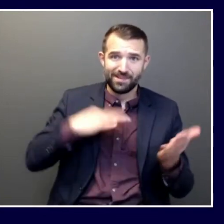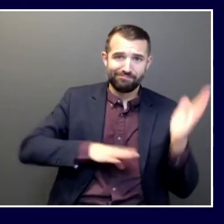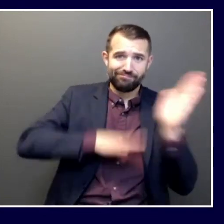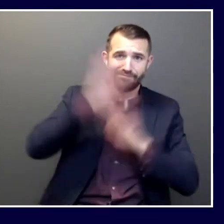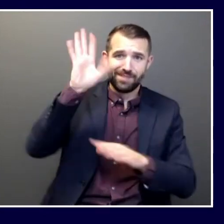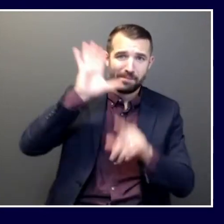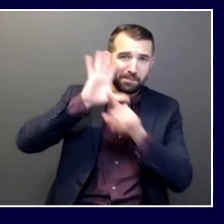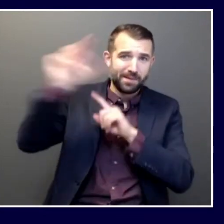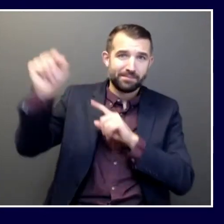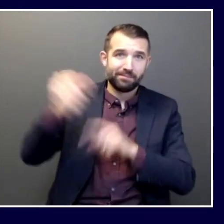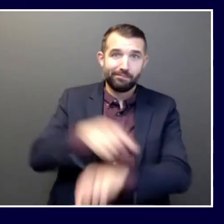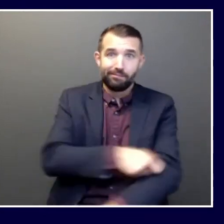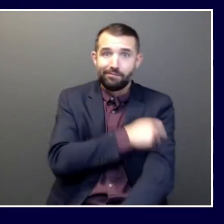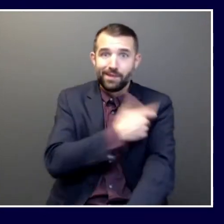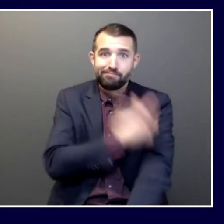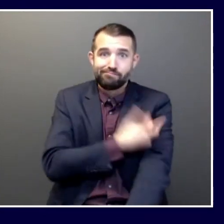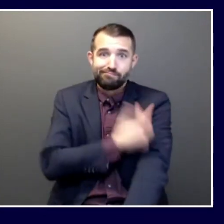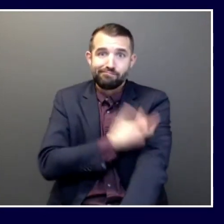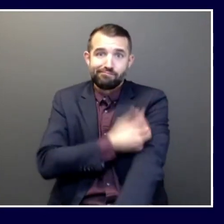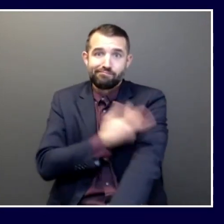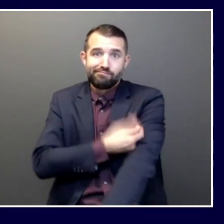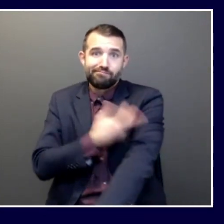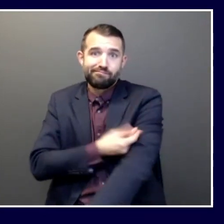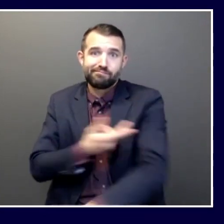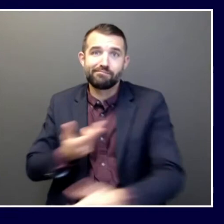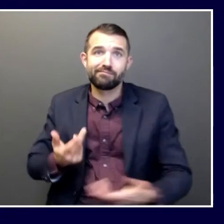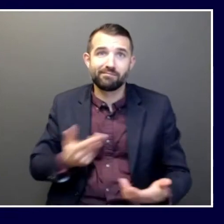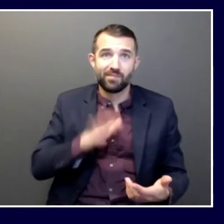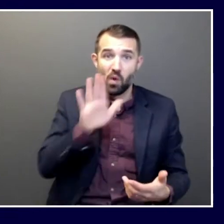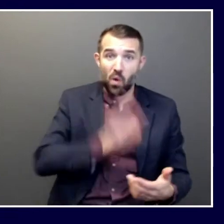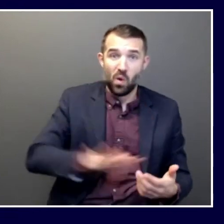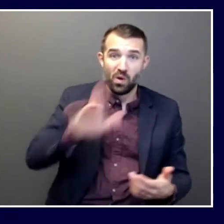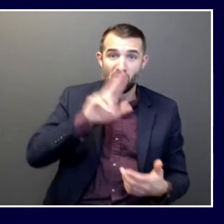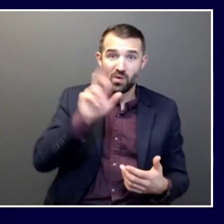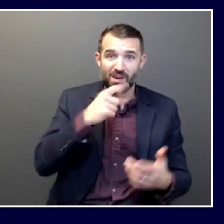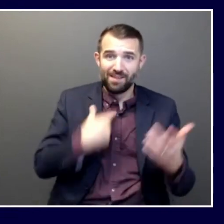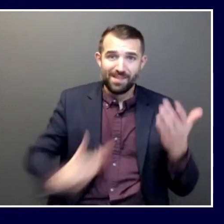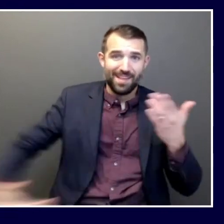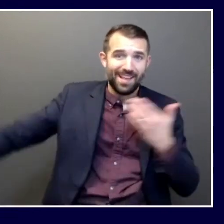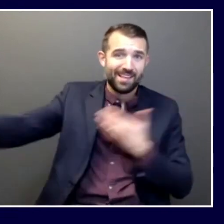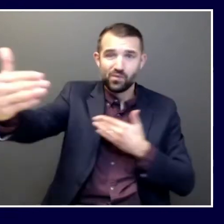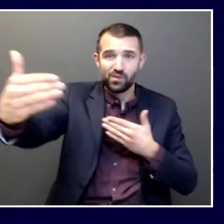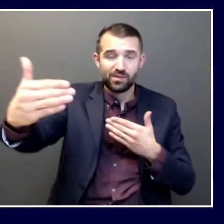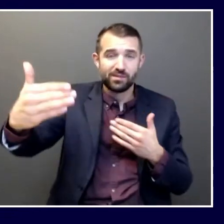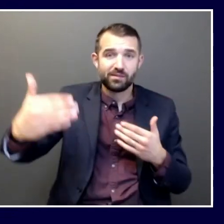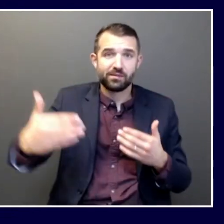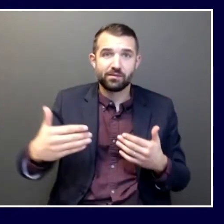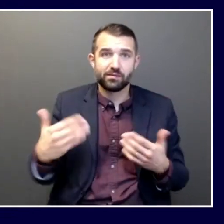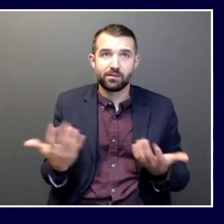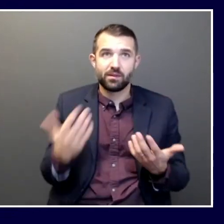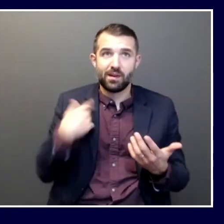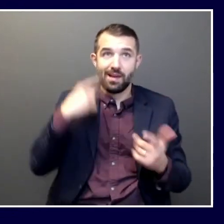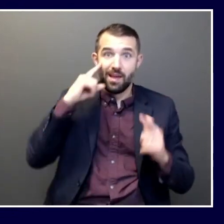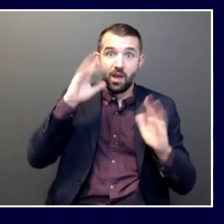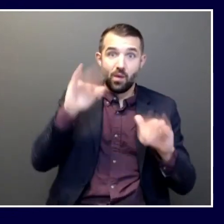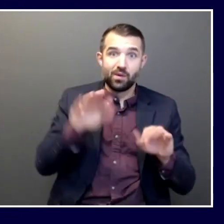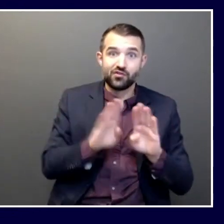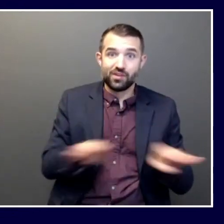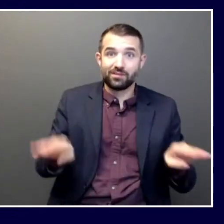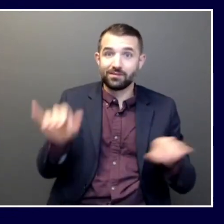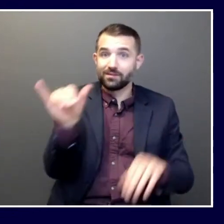our nation-leading vaccination rates. So I'm optimistic, hopeful that we'll see similar robust demand for the childhood